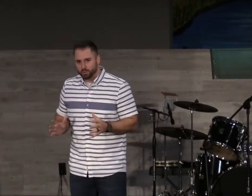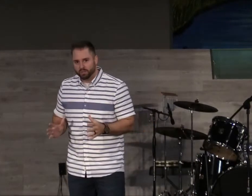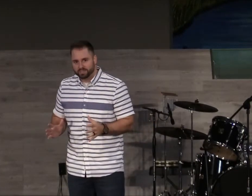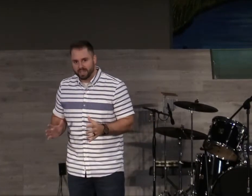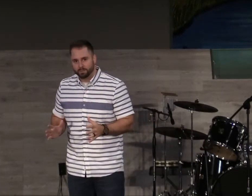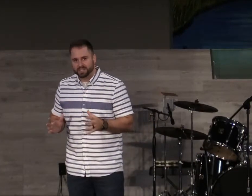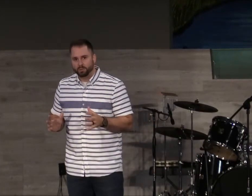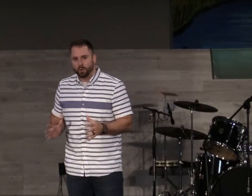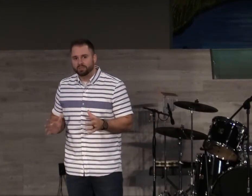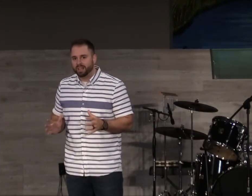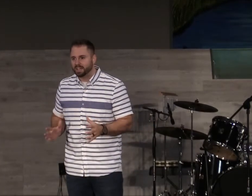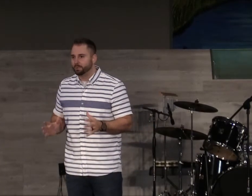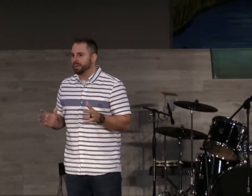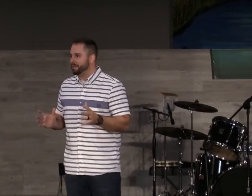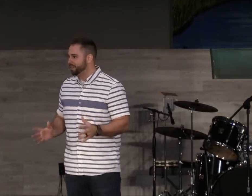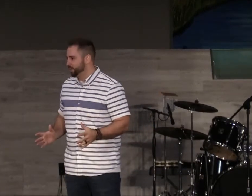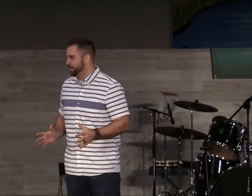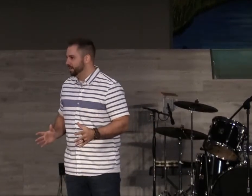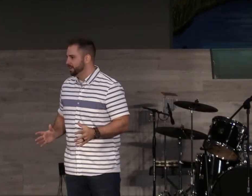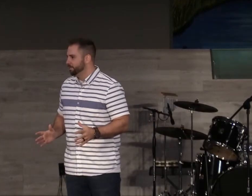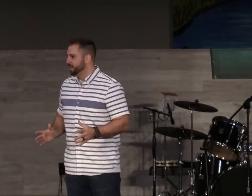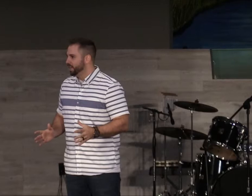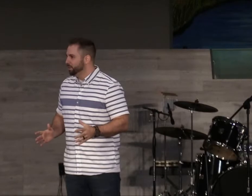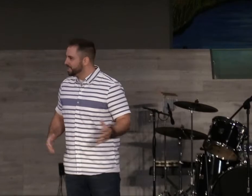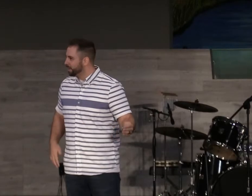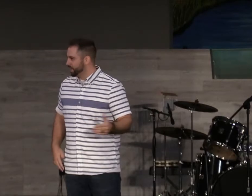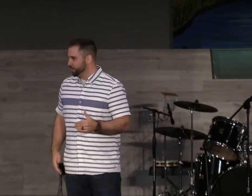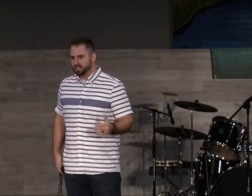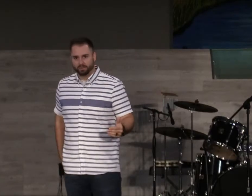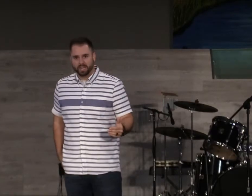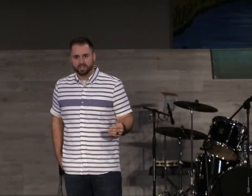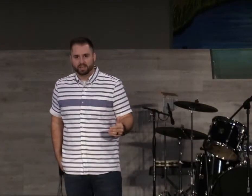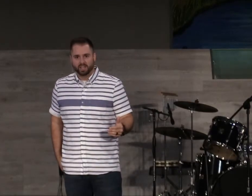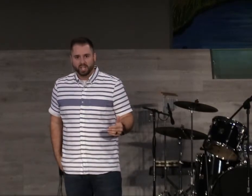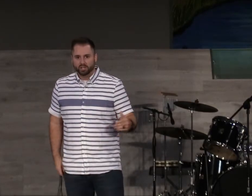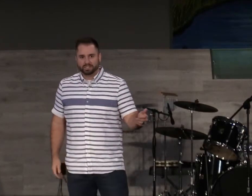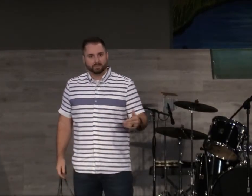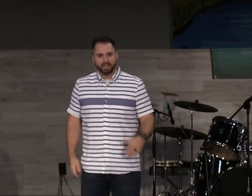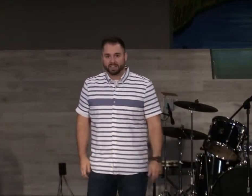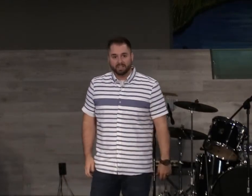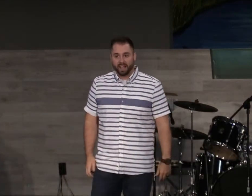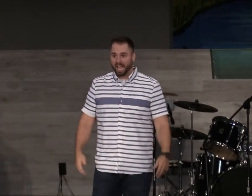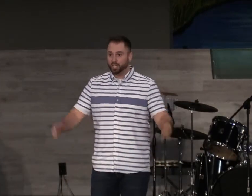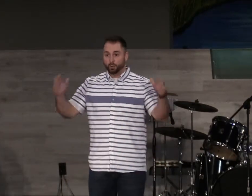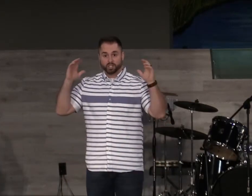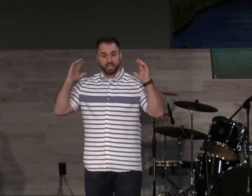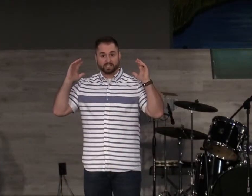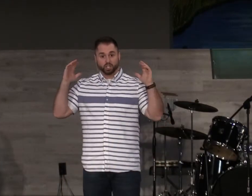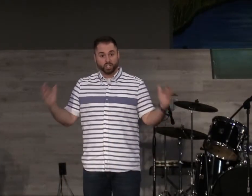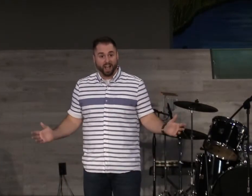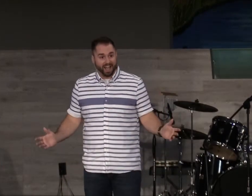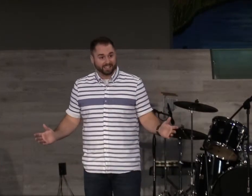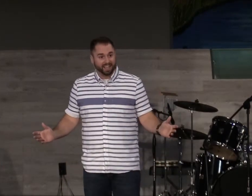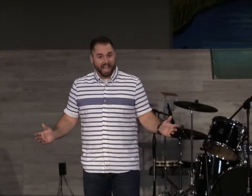one of the 12 disciples and he wrote the Gospel of Matthew. You want to talk about a transformation? You look at somebody like Levi and you are